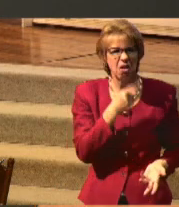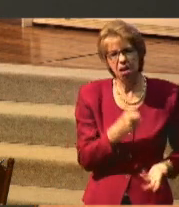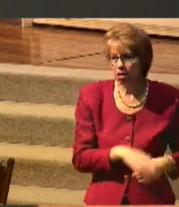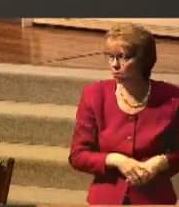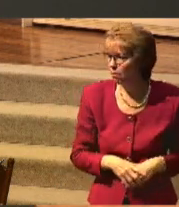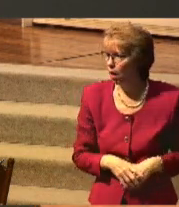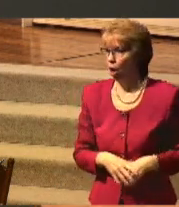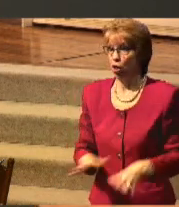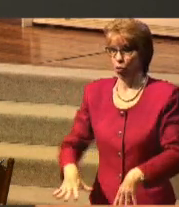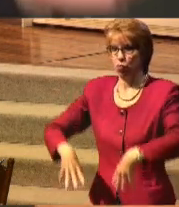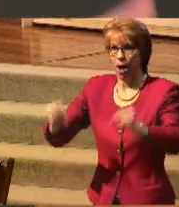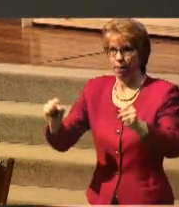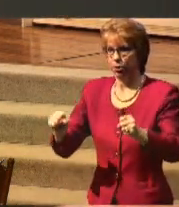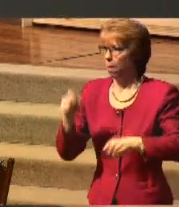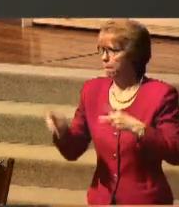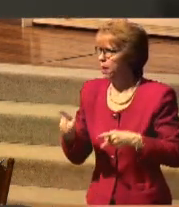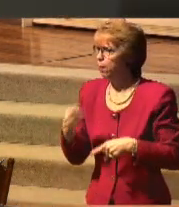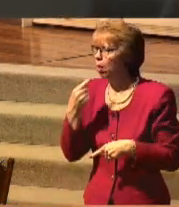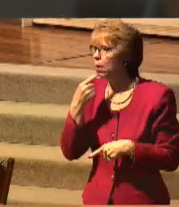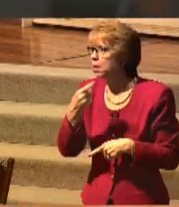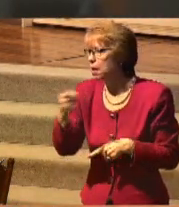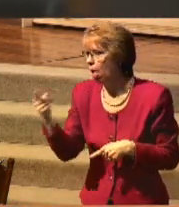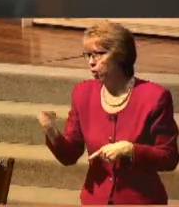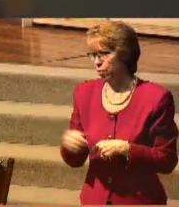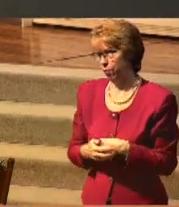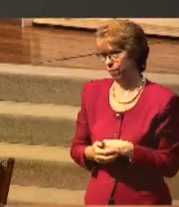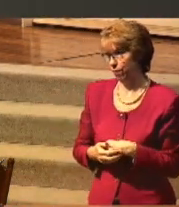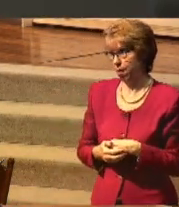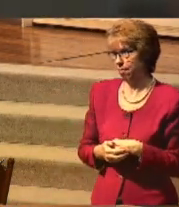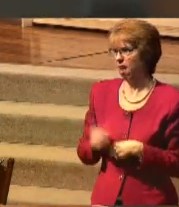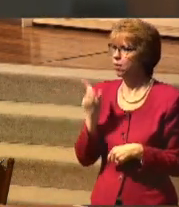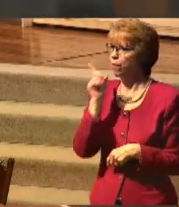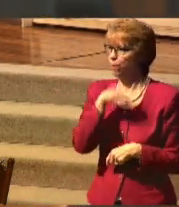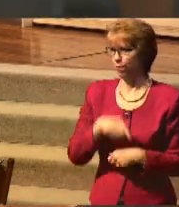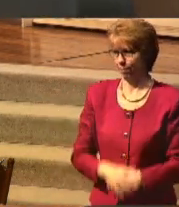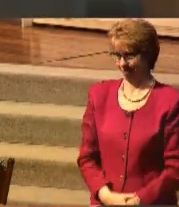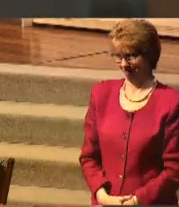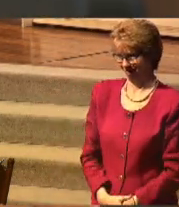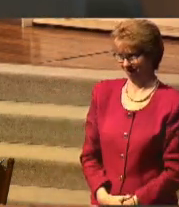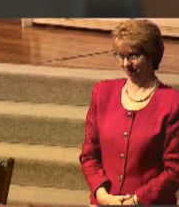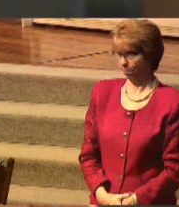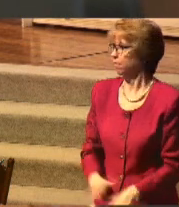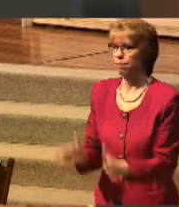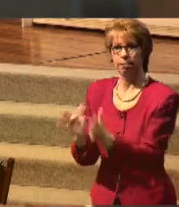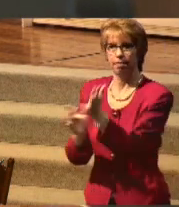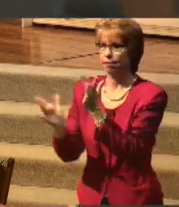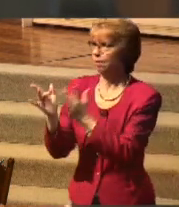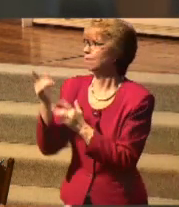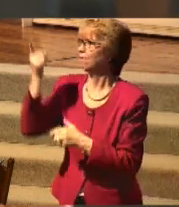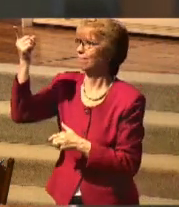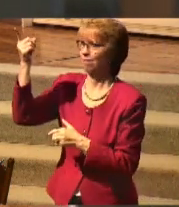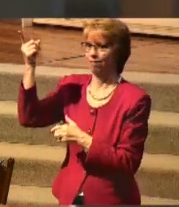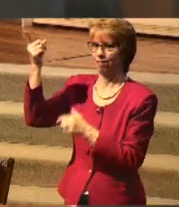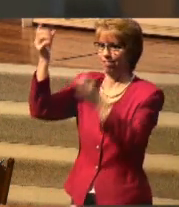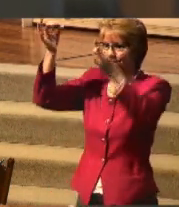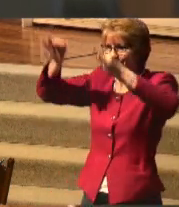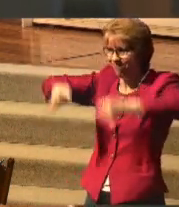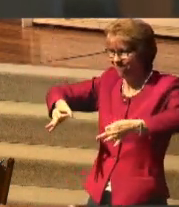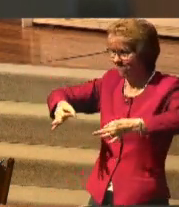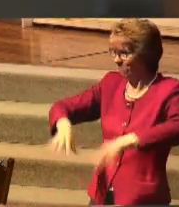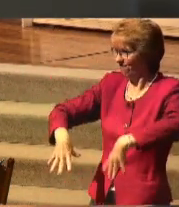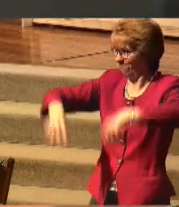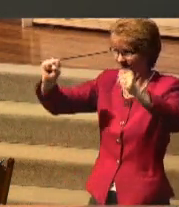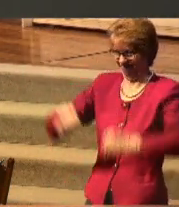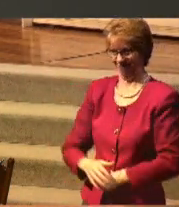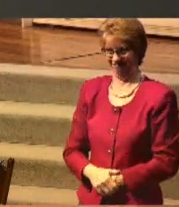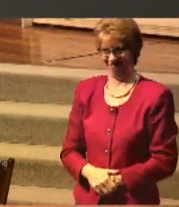about the rapture and all that kind of thing. I'm not the one making the rapture happen. Jesus is the one making the rapture happen, and so